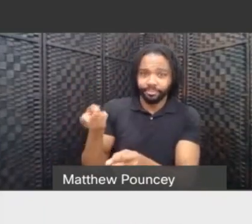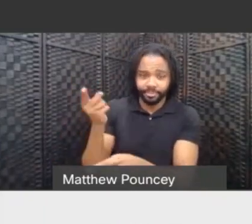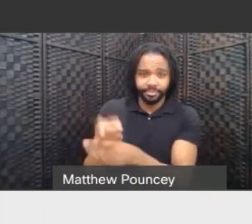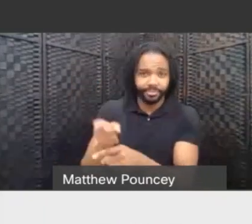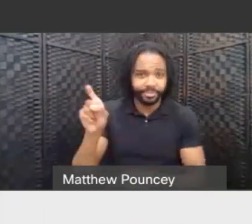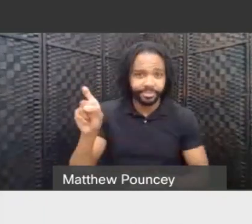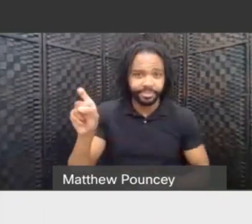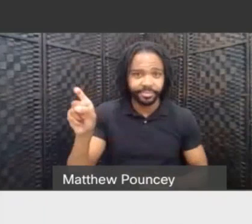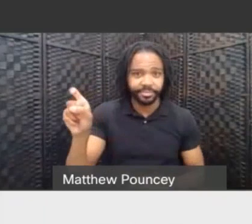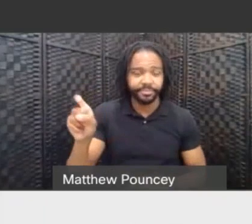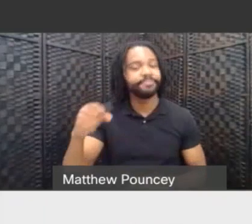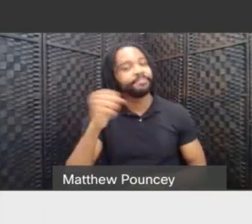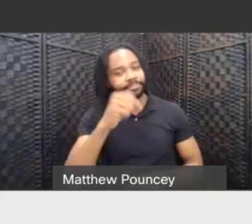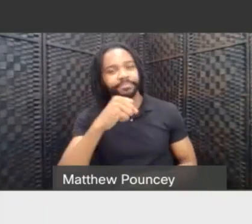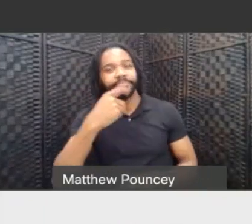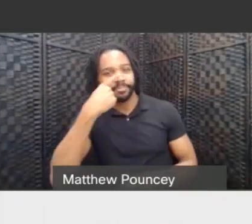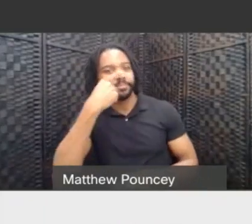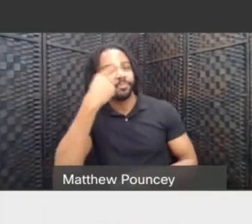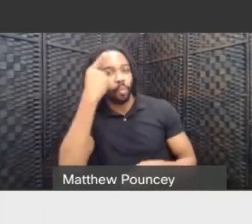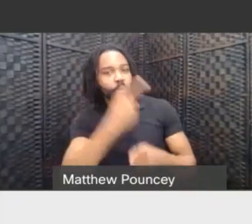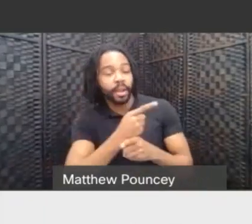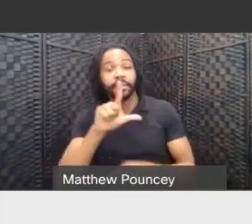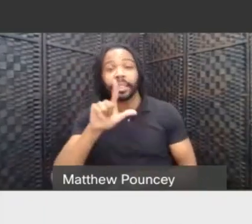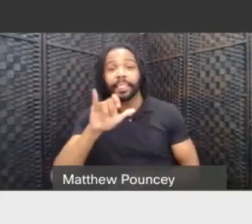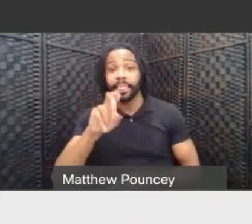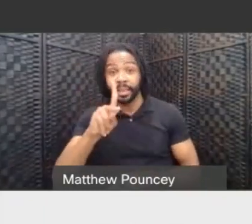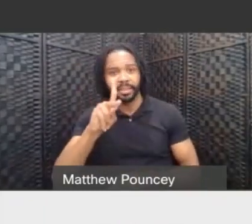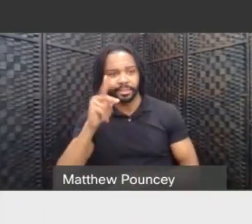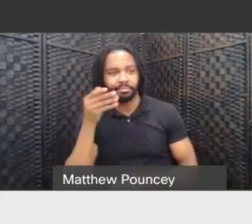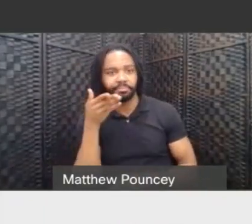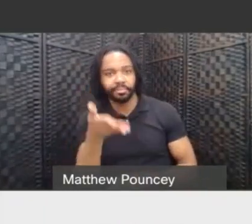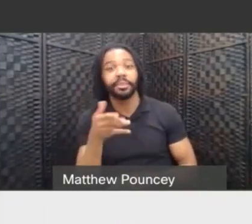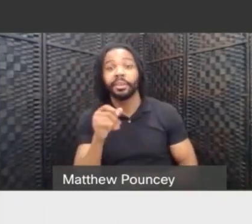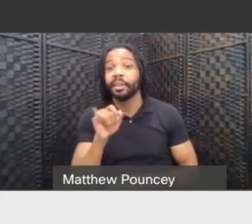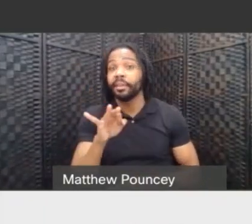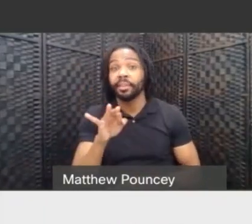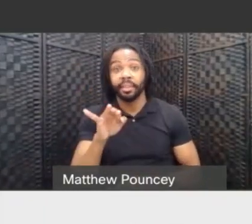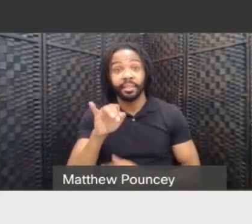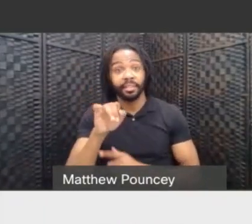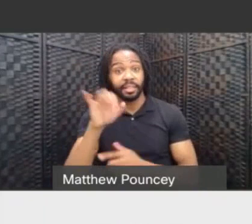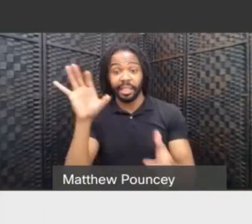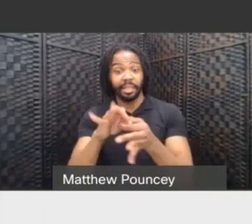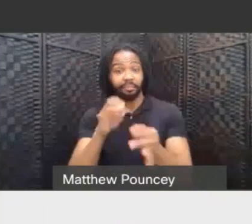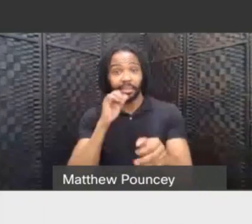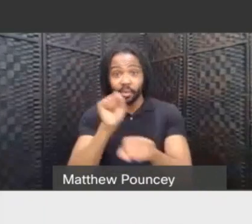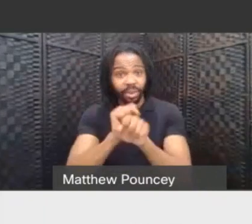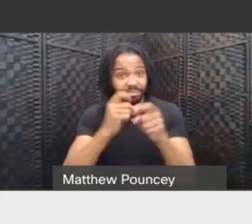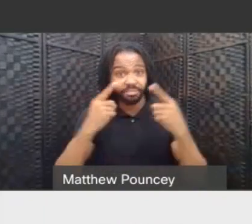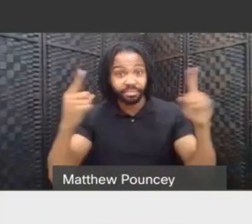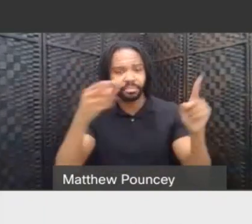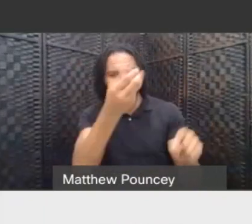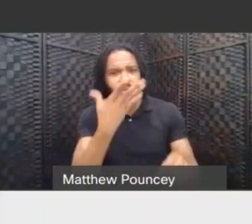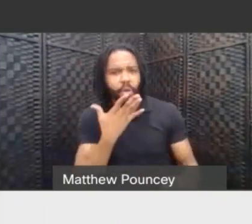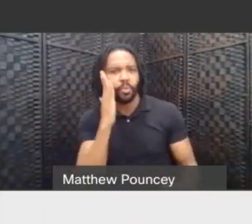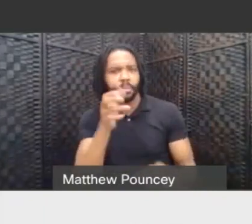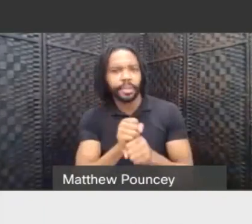right? That's correct. The link is included in those guidances. If for some reason those links stop working, please let us know and we will make